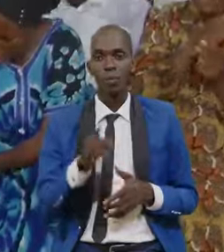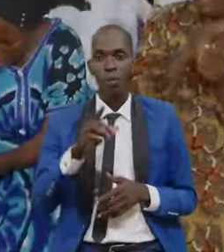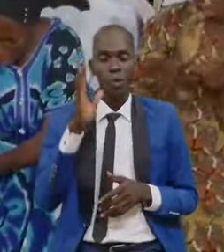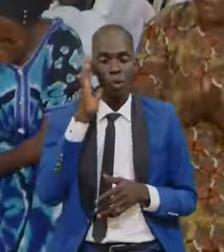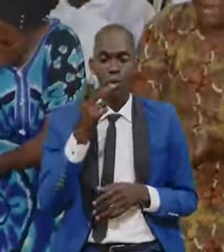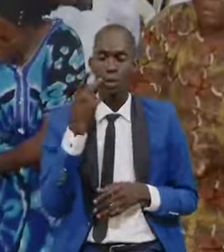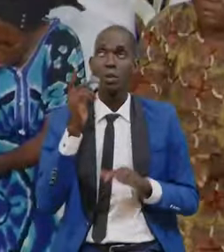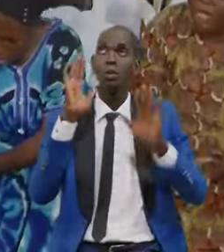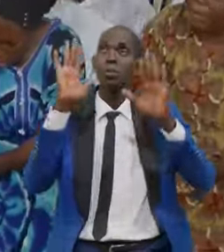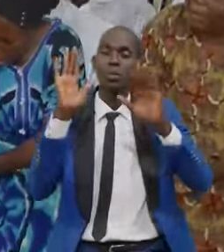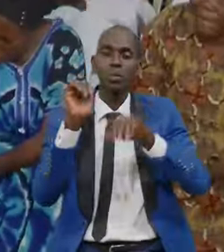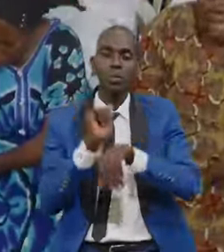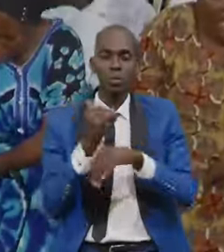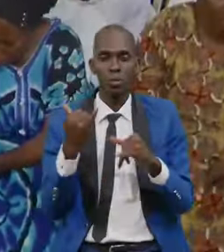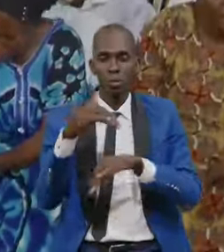tonight.